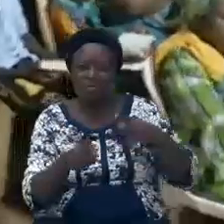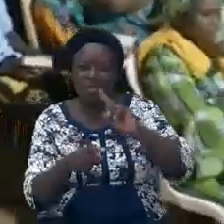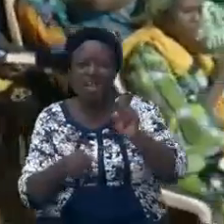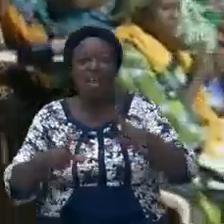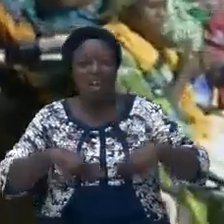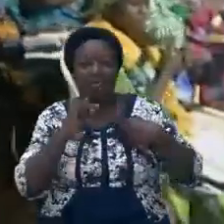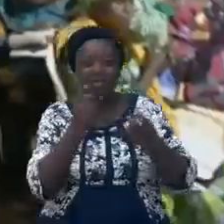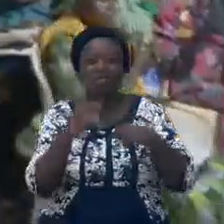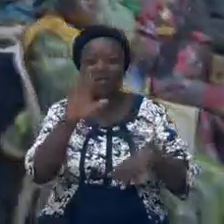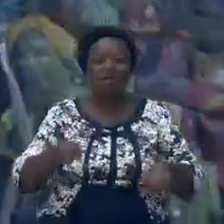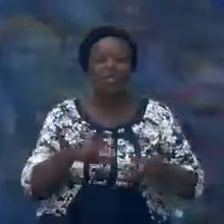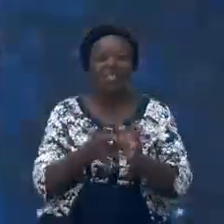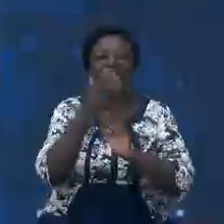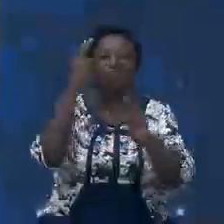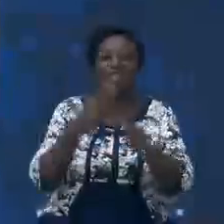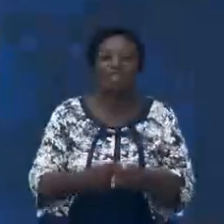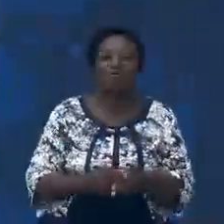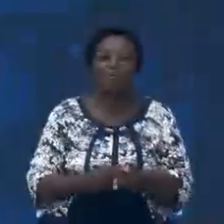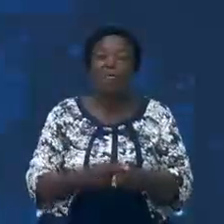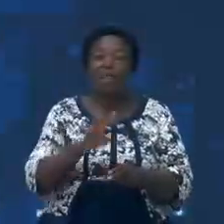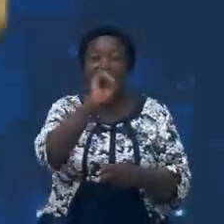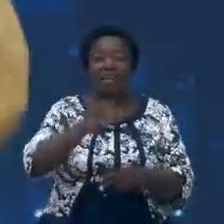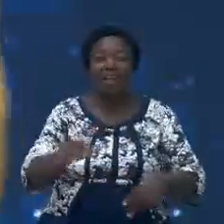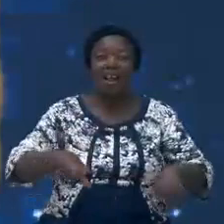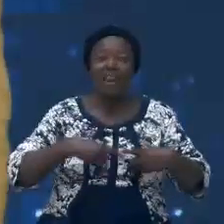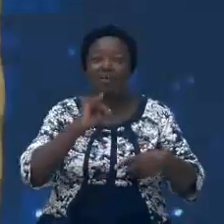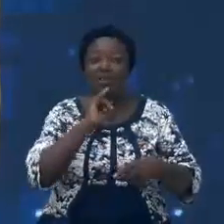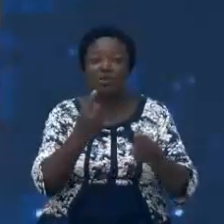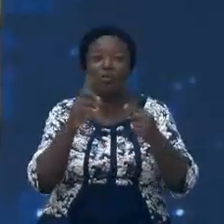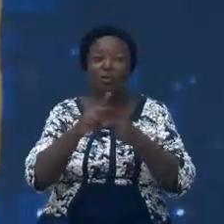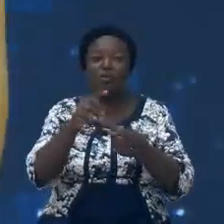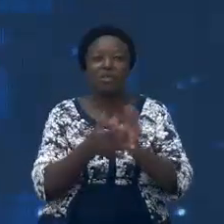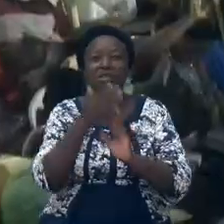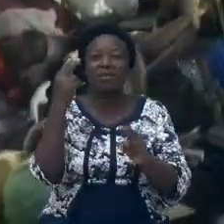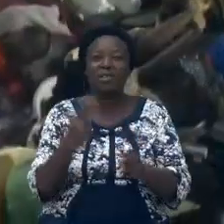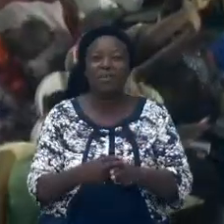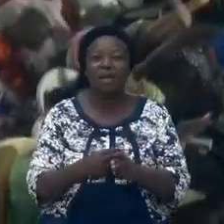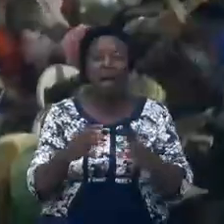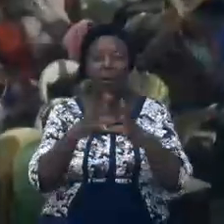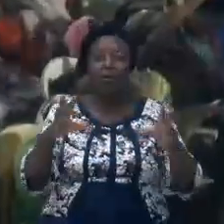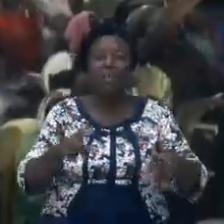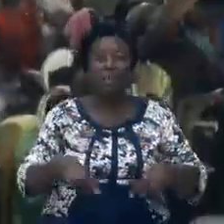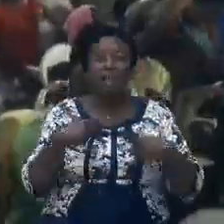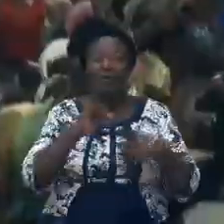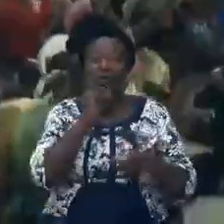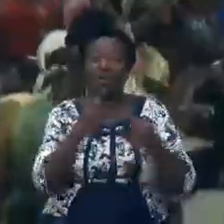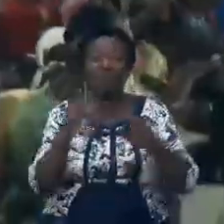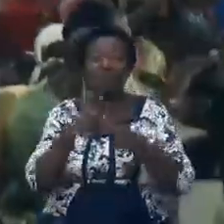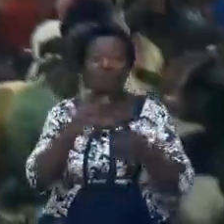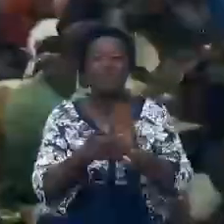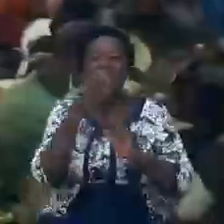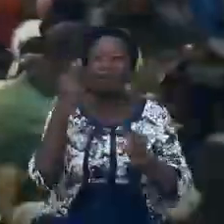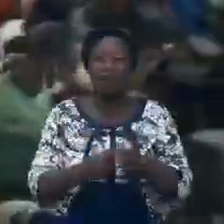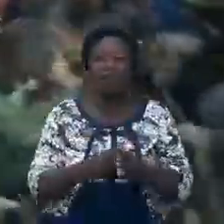life what are you life is coming your way eternal life is coming to